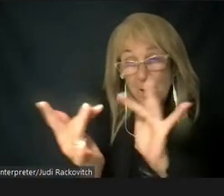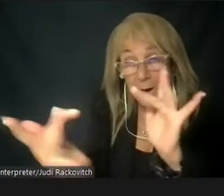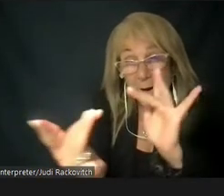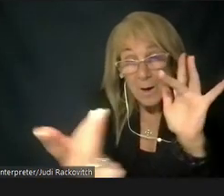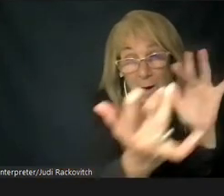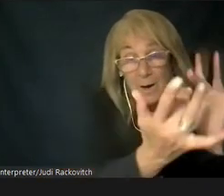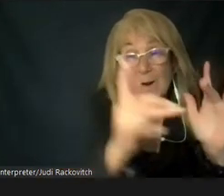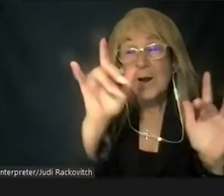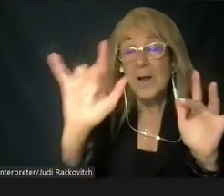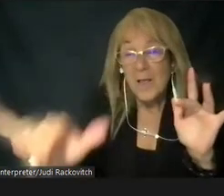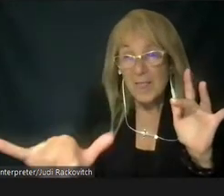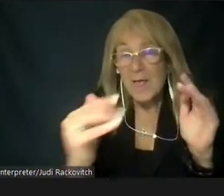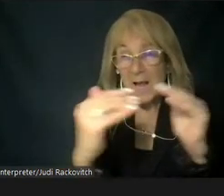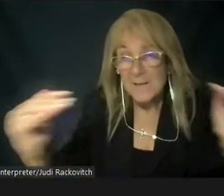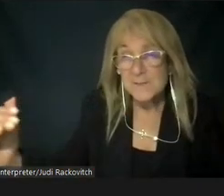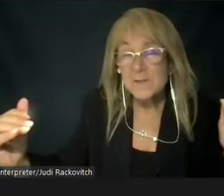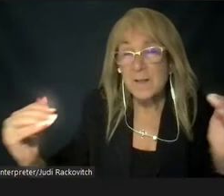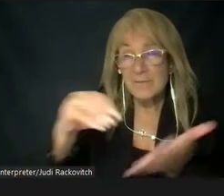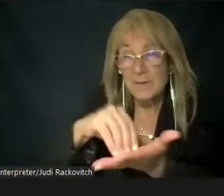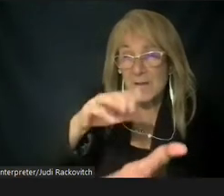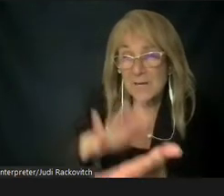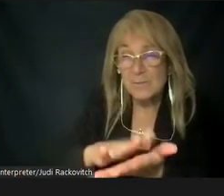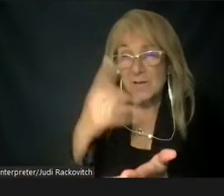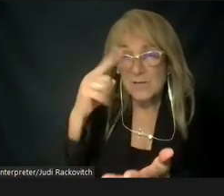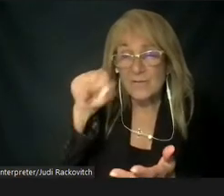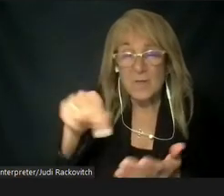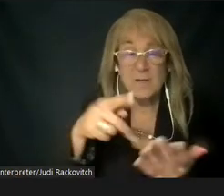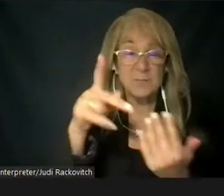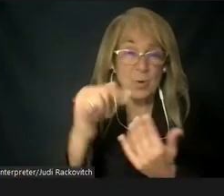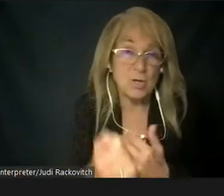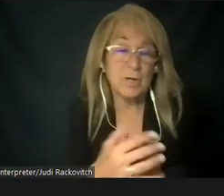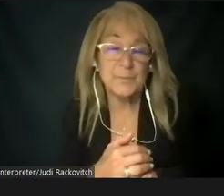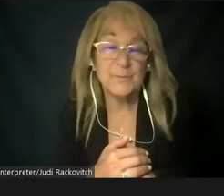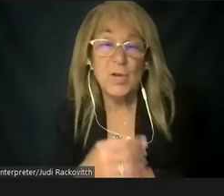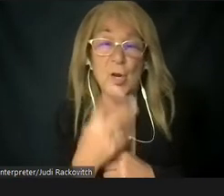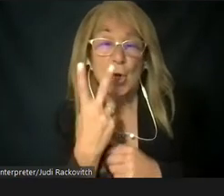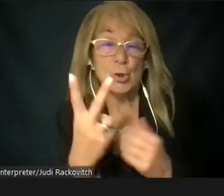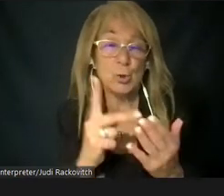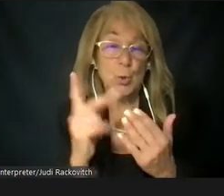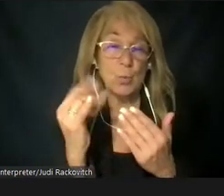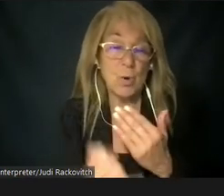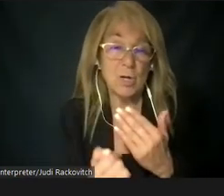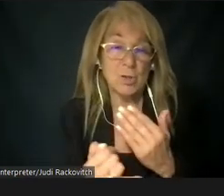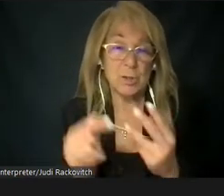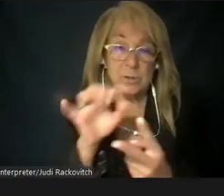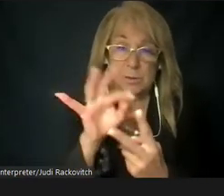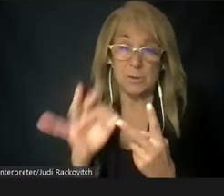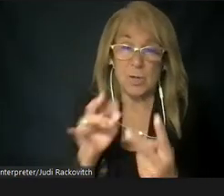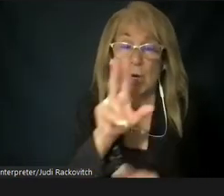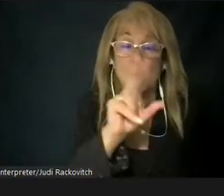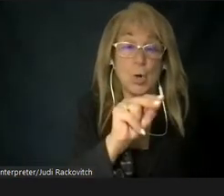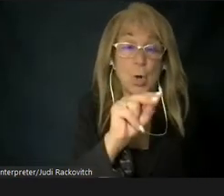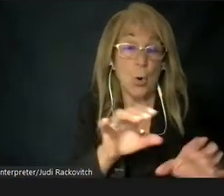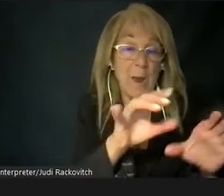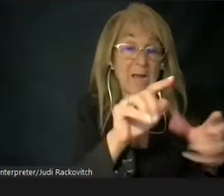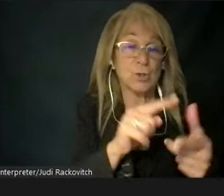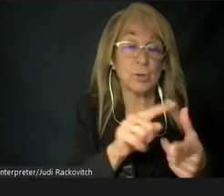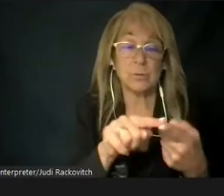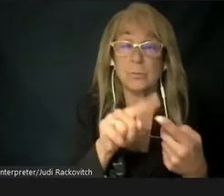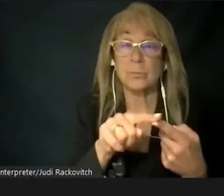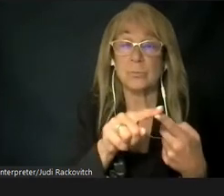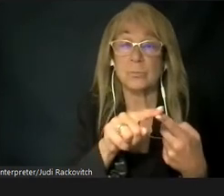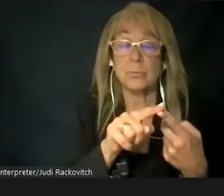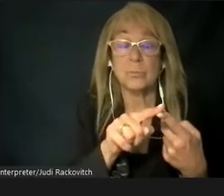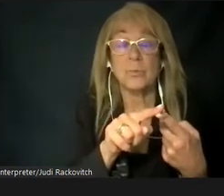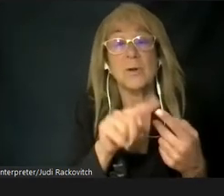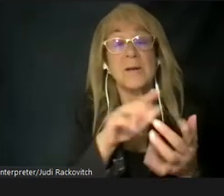documentation for this project. There are two project alternatives. There's the no action. There would be no Central Business